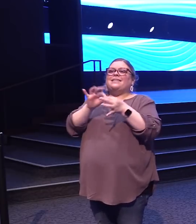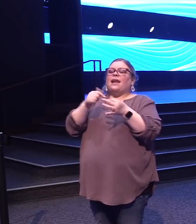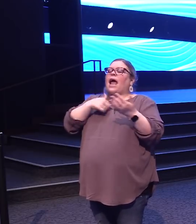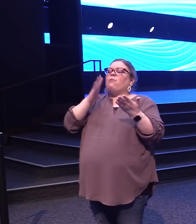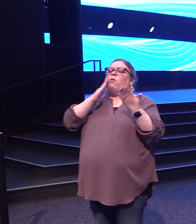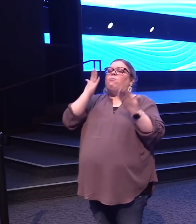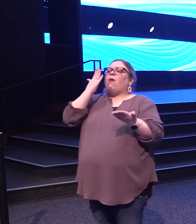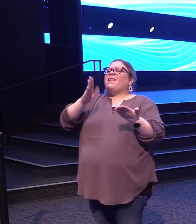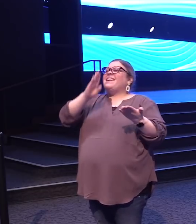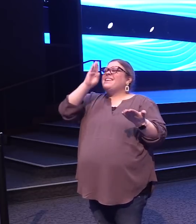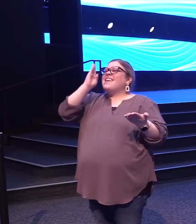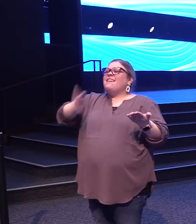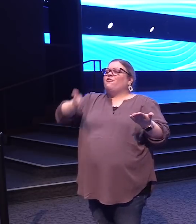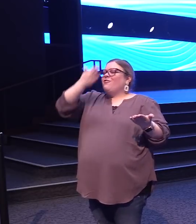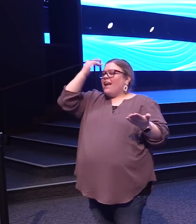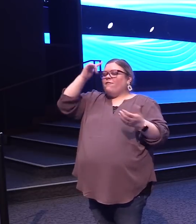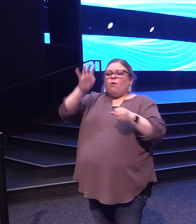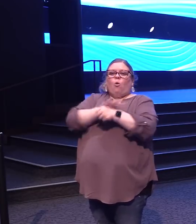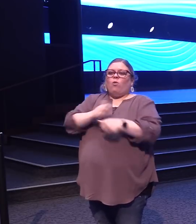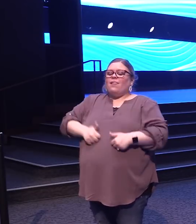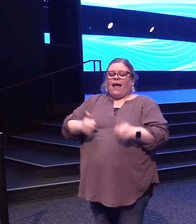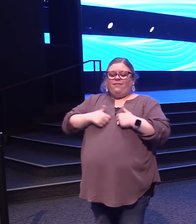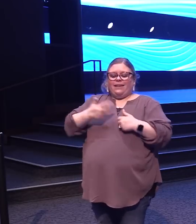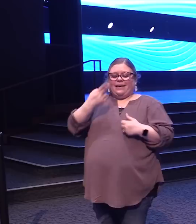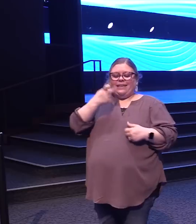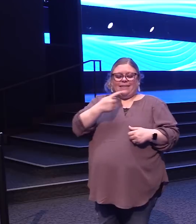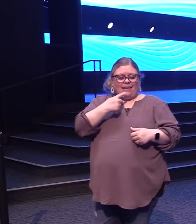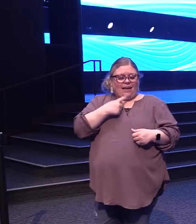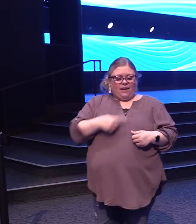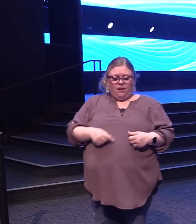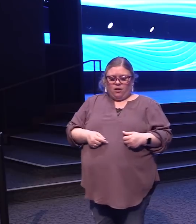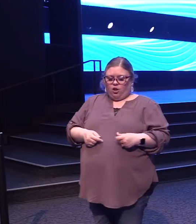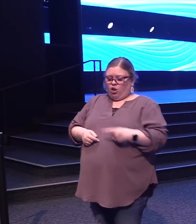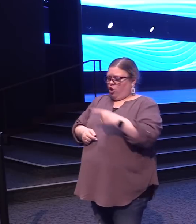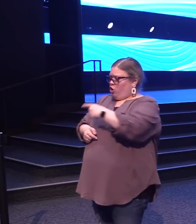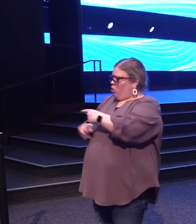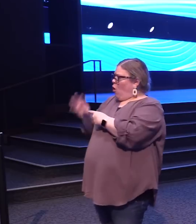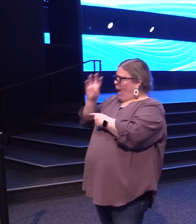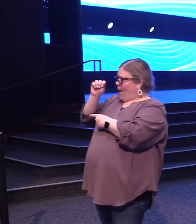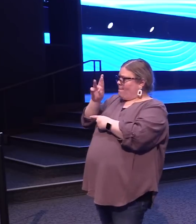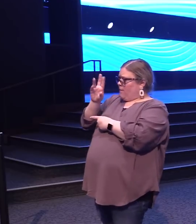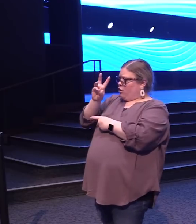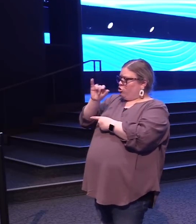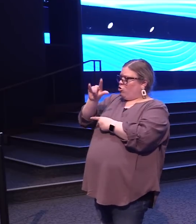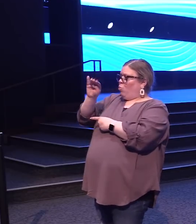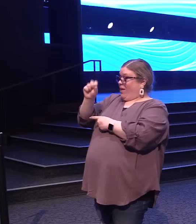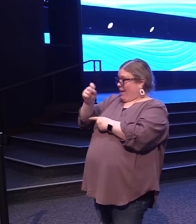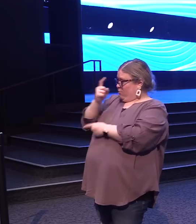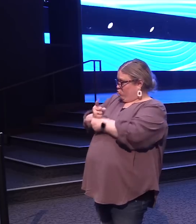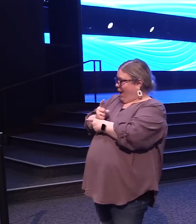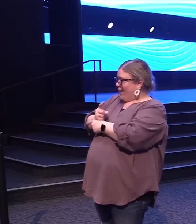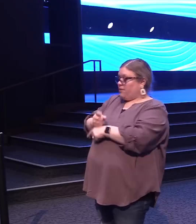ever forget as long as I live. He said, you are Mr. Williams, aren't you?